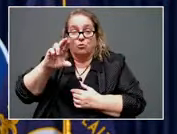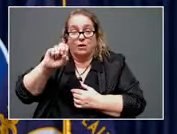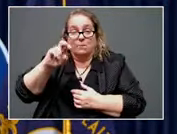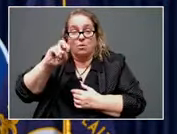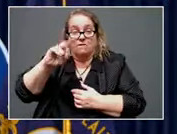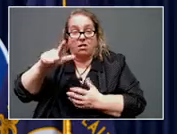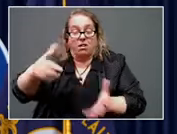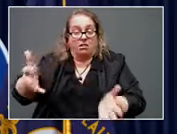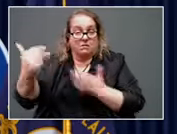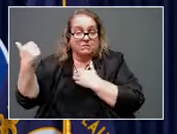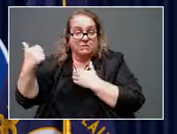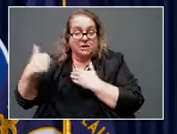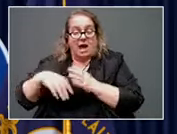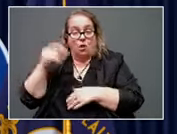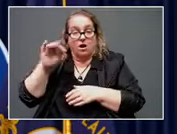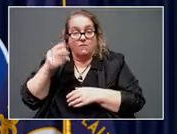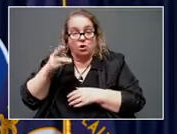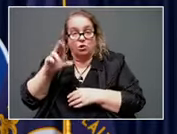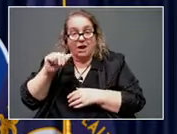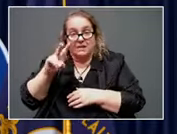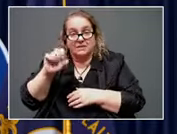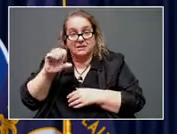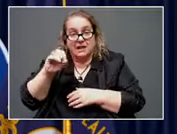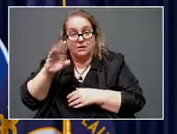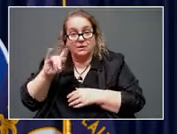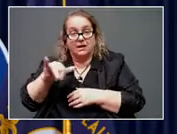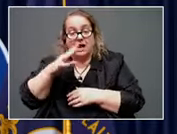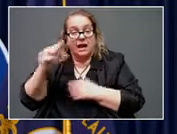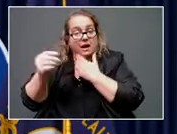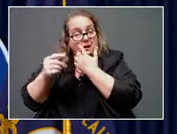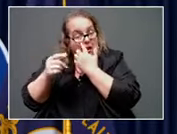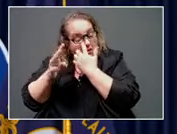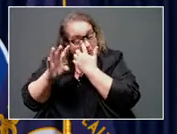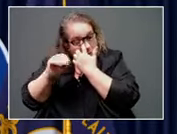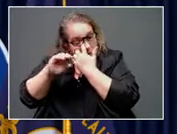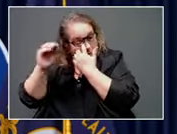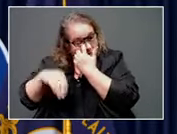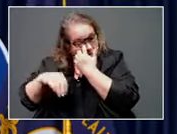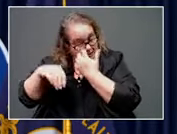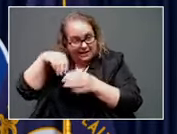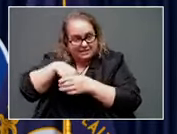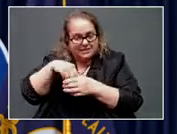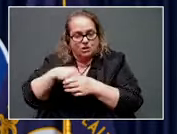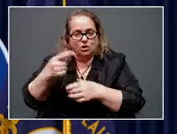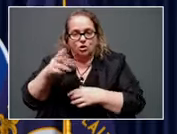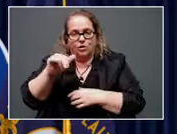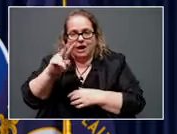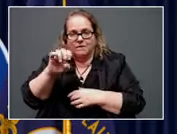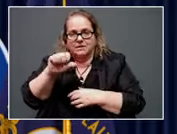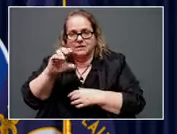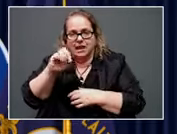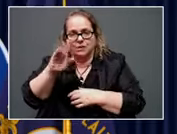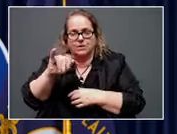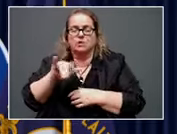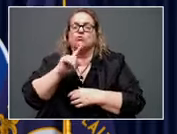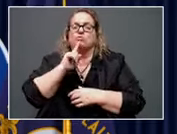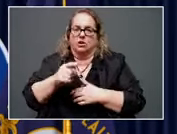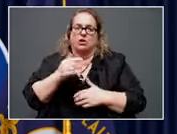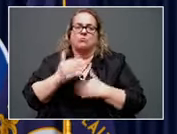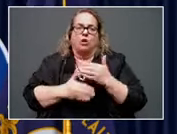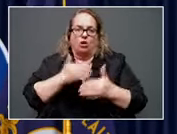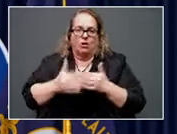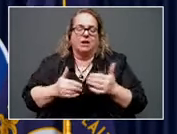removal inside of Graves County. So real progress being made, especially when you consider